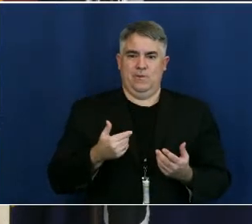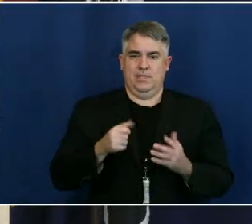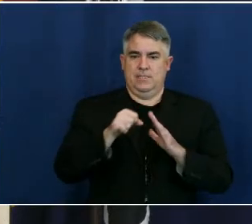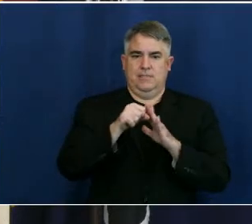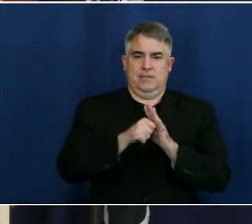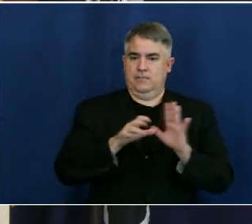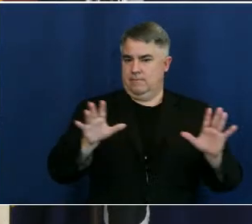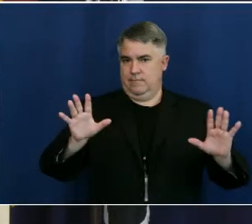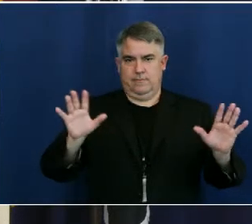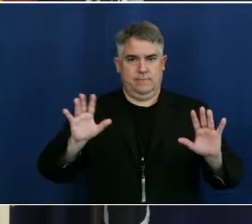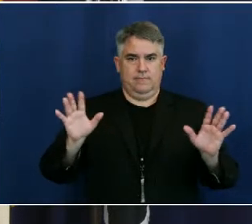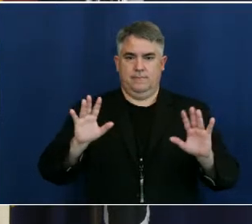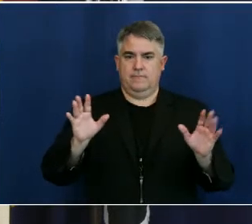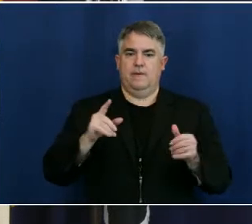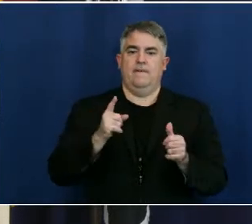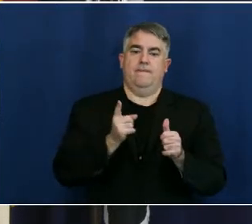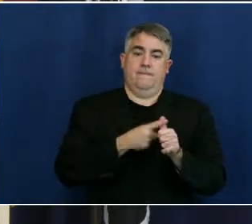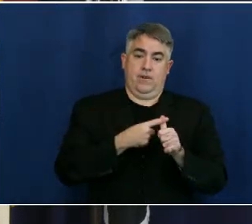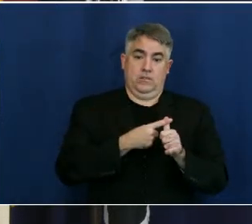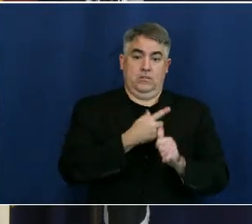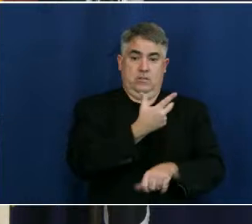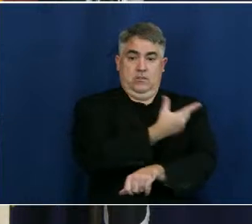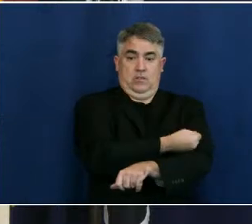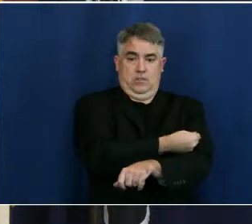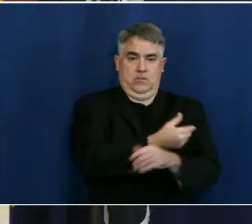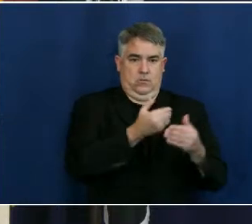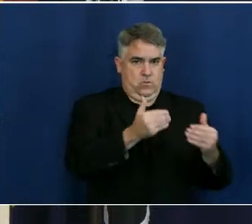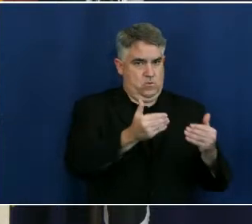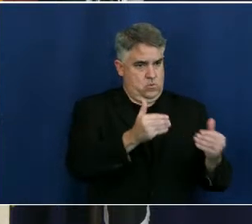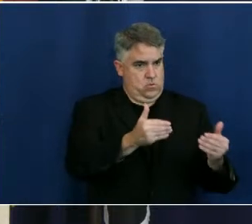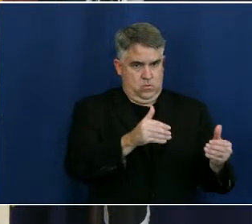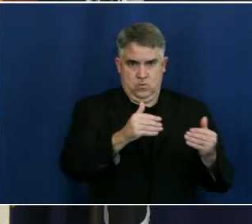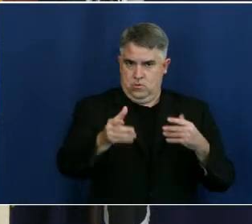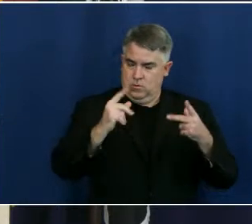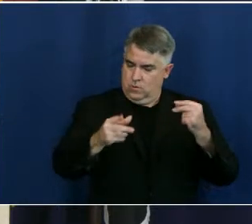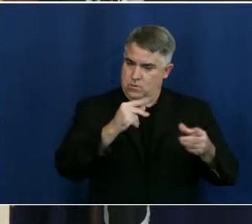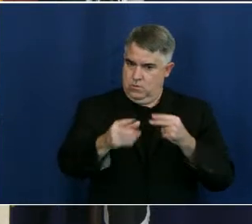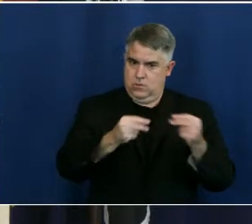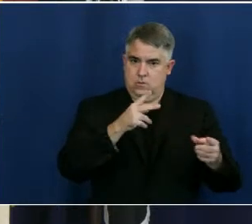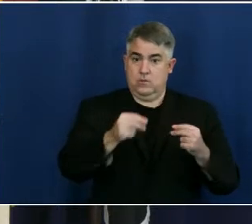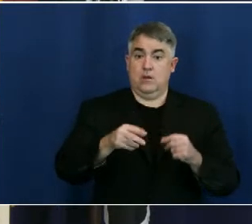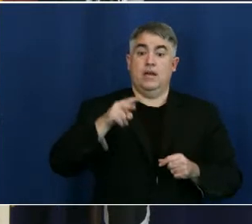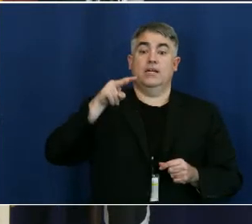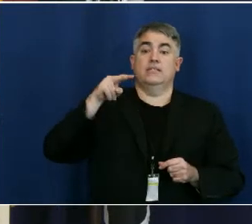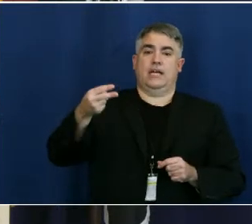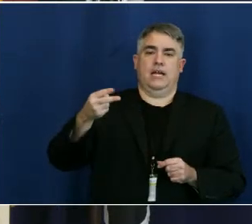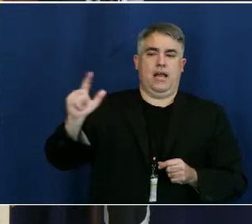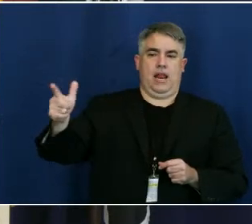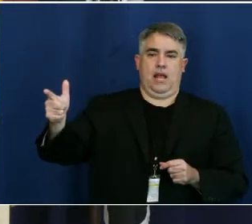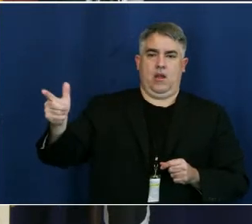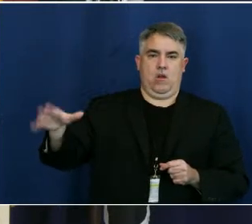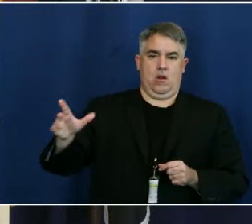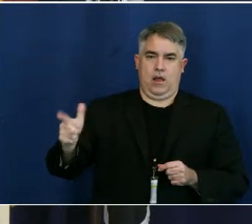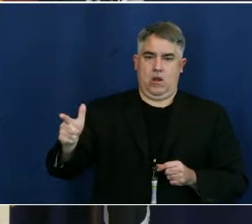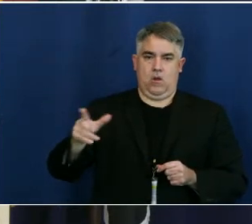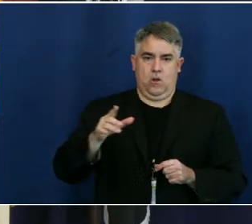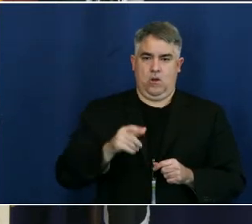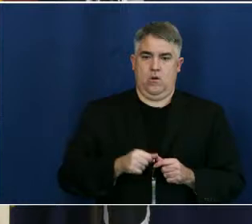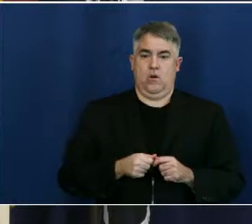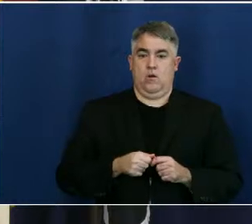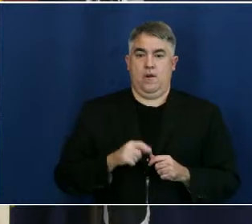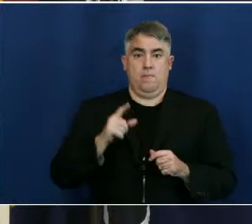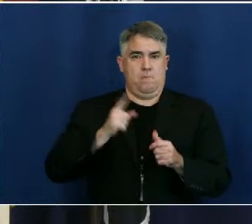all doses to go into arms first dose, even though they had doses for second dose, to get all of those doses that they